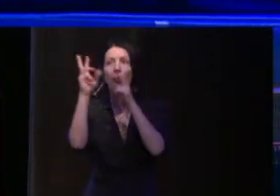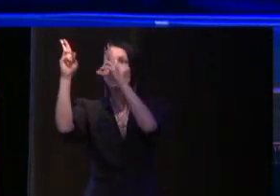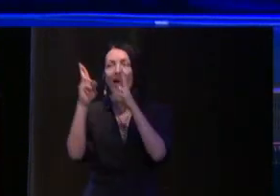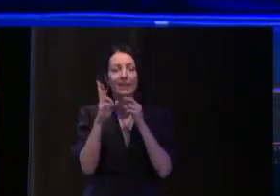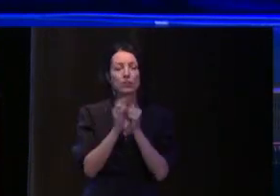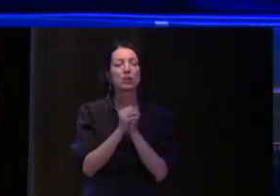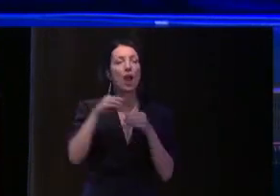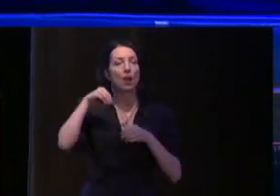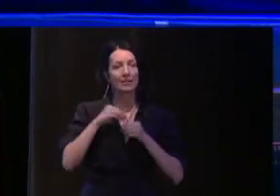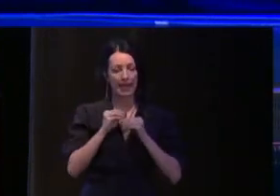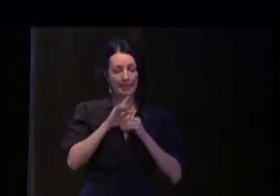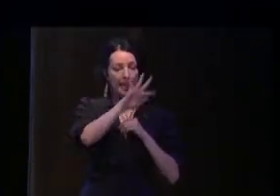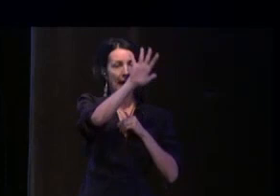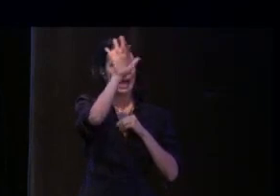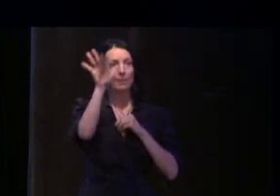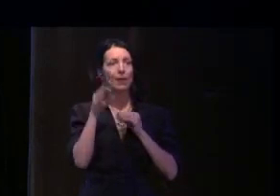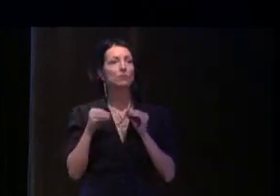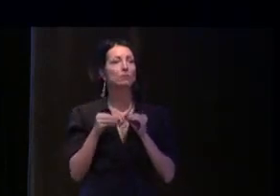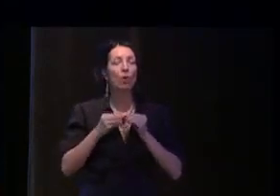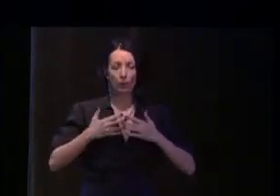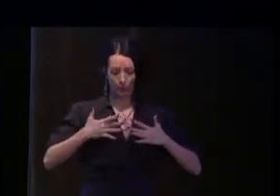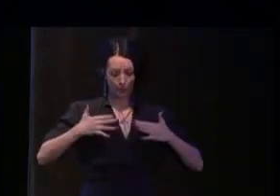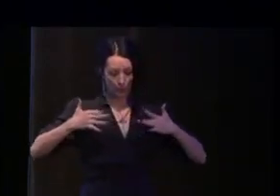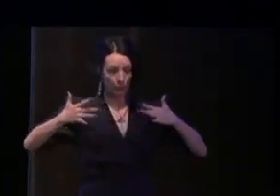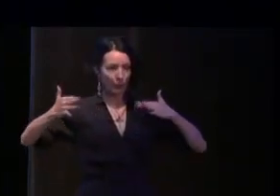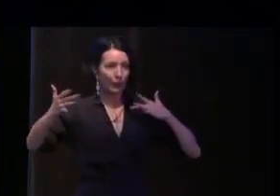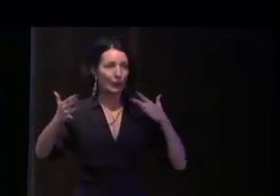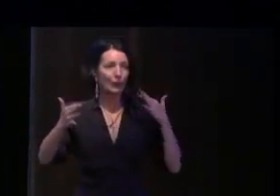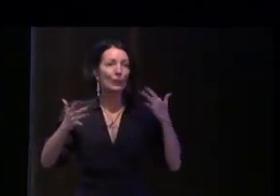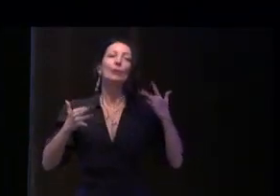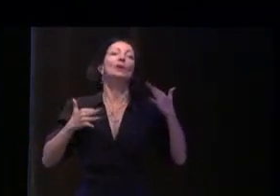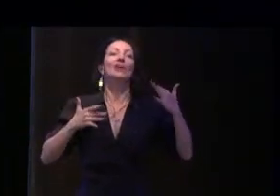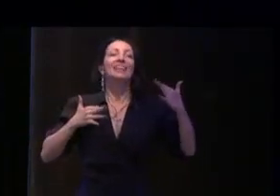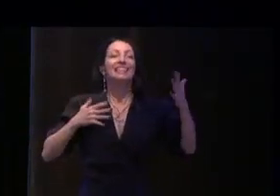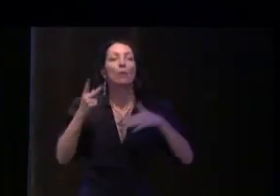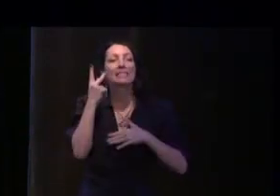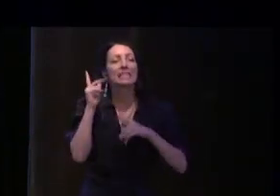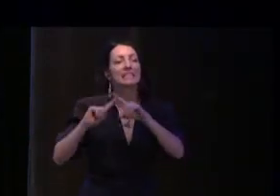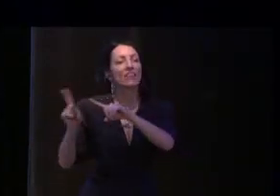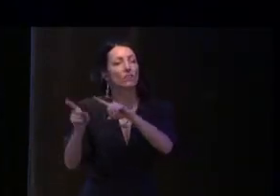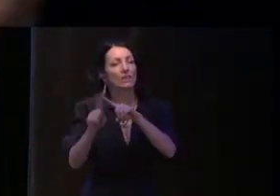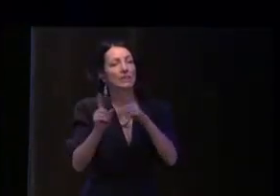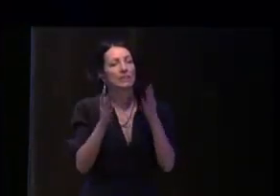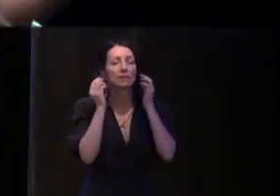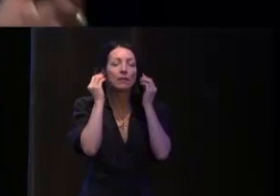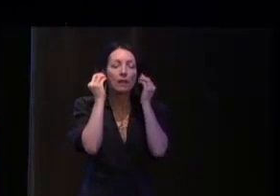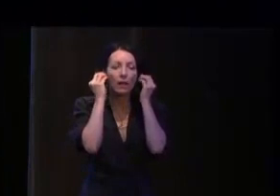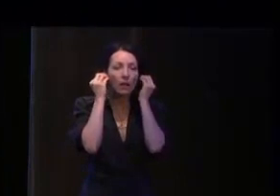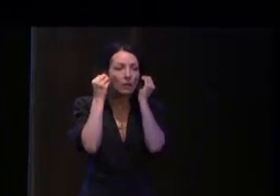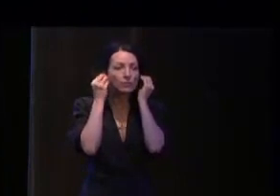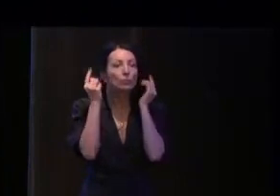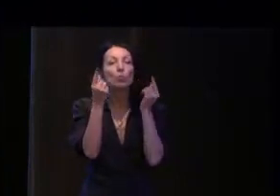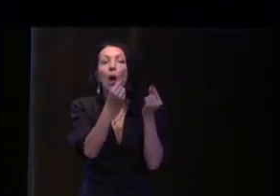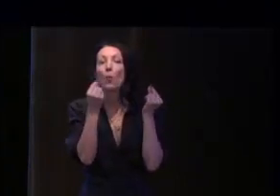inner luminosity becomes more and more radiant and we begin to see quite differently. And so what we're doing,